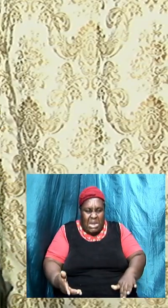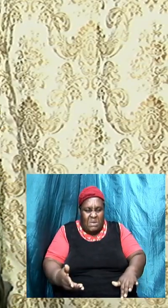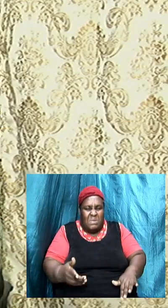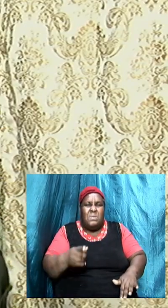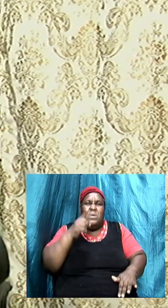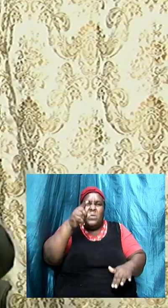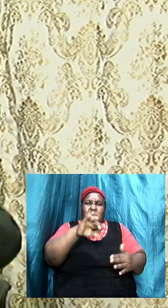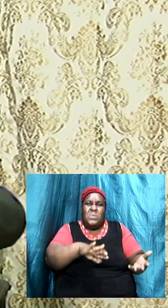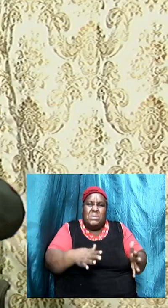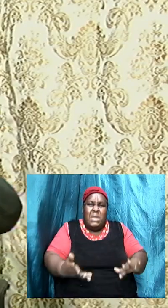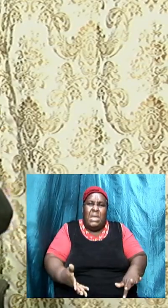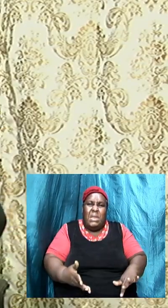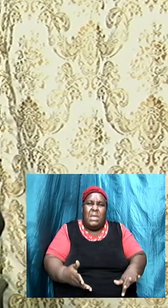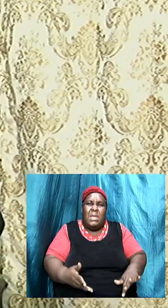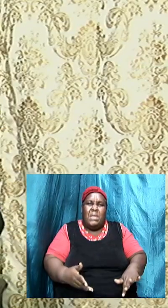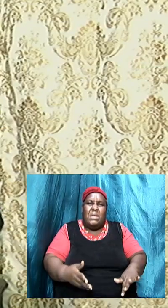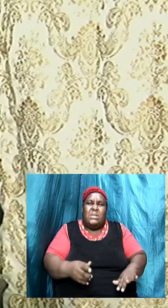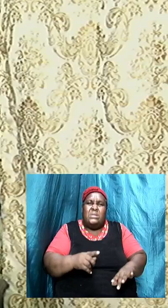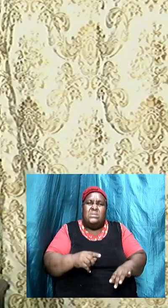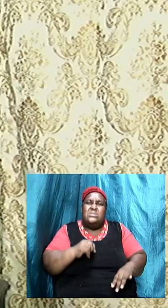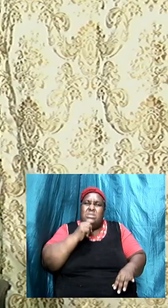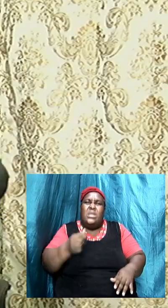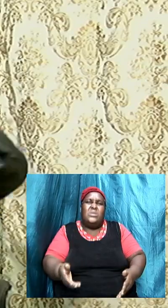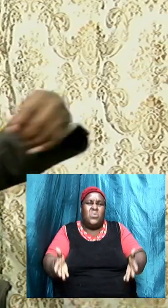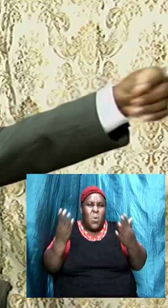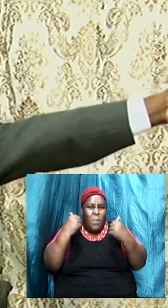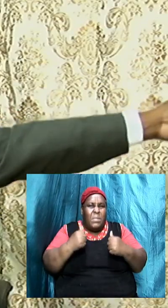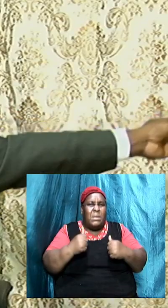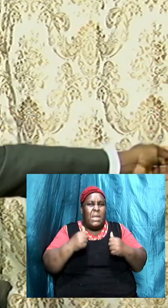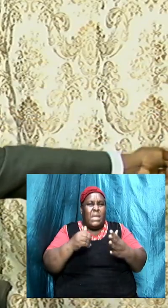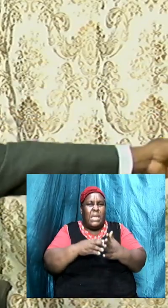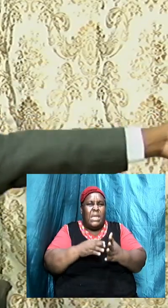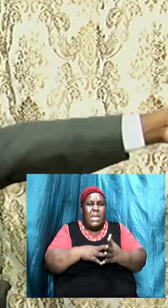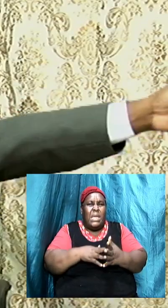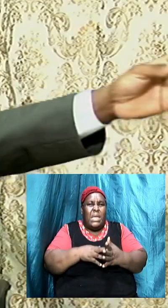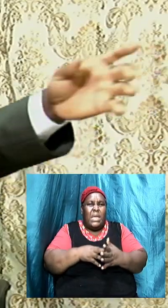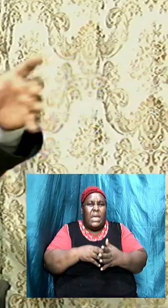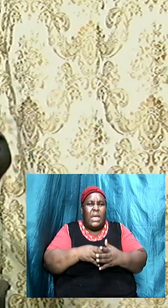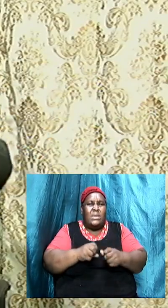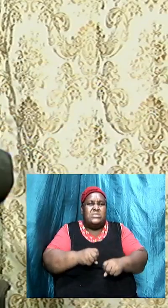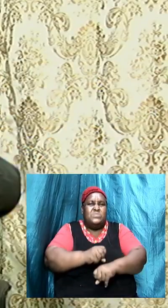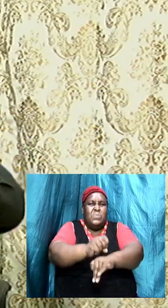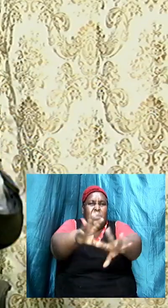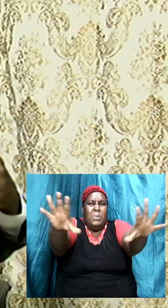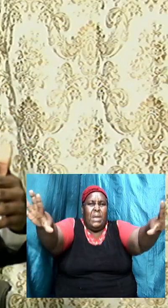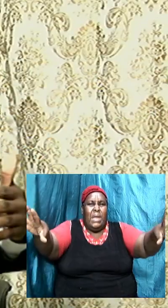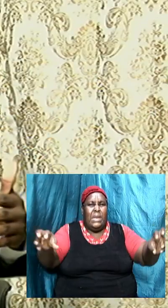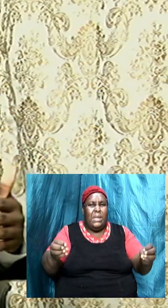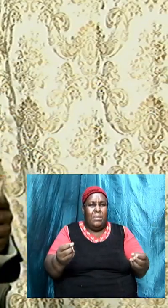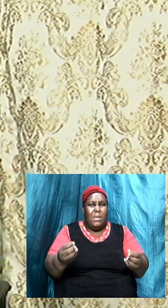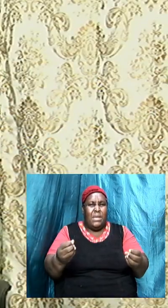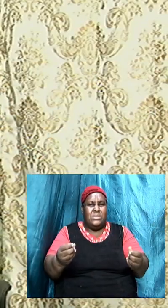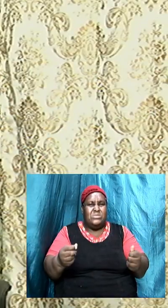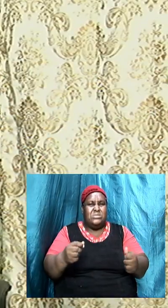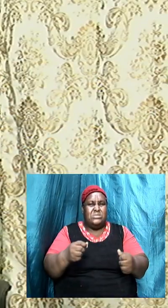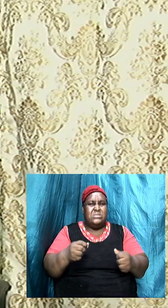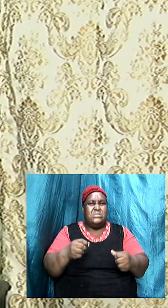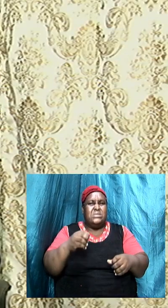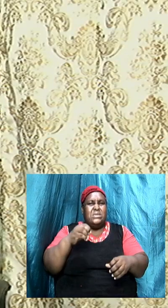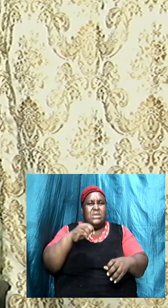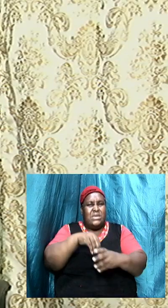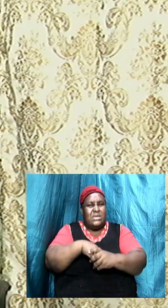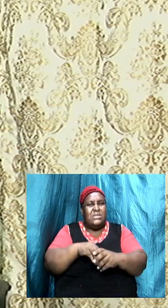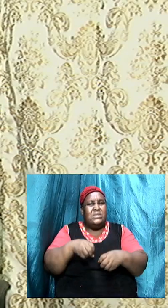back? And people say, look here, burn me, spread me ashes all over the sea because you're going to have a